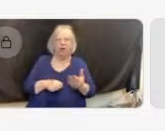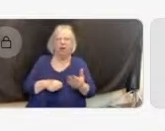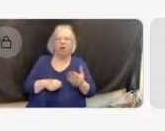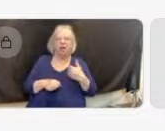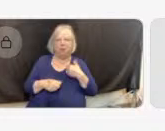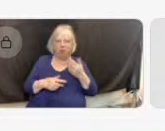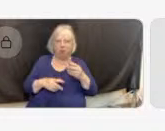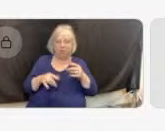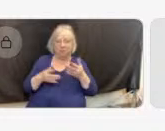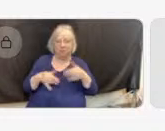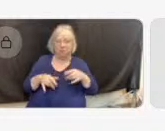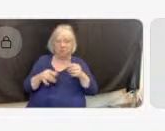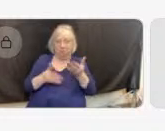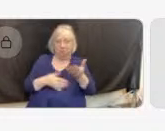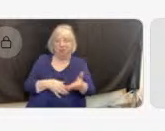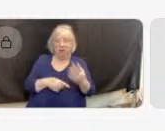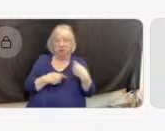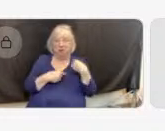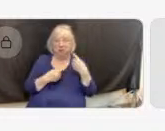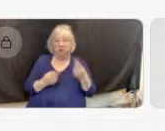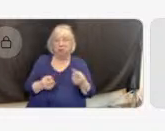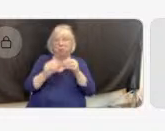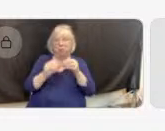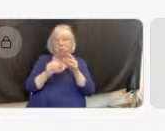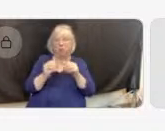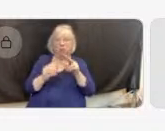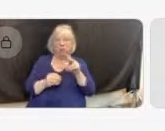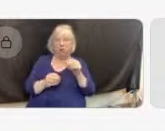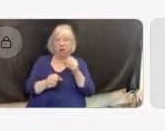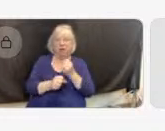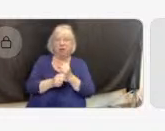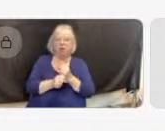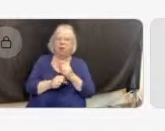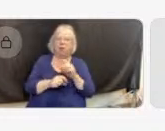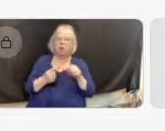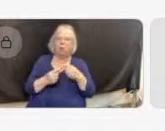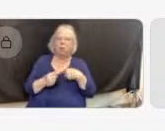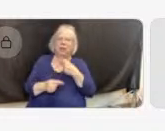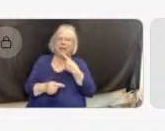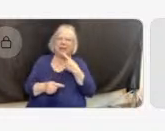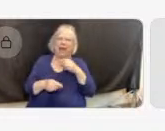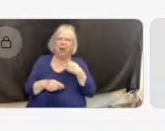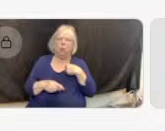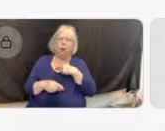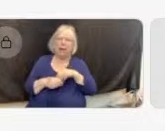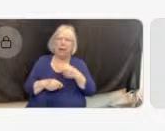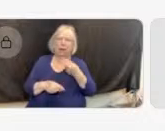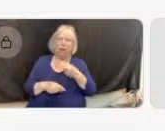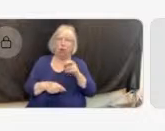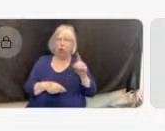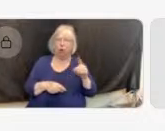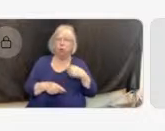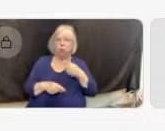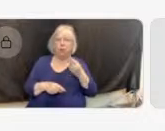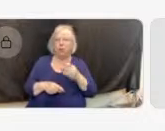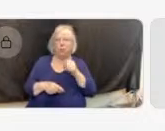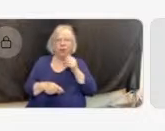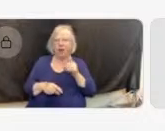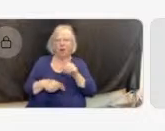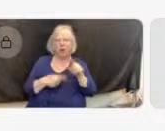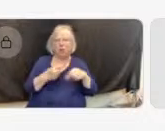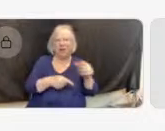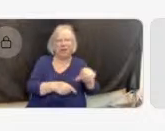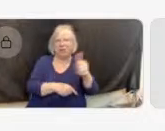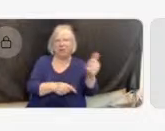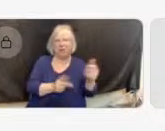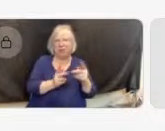over 30 years. So when we say we're in the hood to do some good, we're not going anywhere, we're going to be there. We